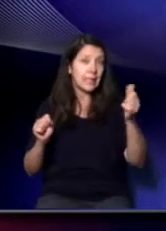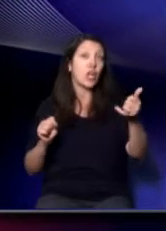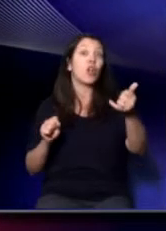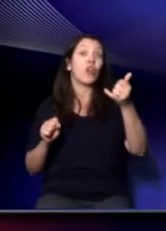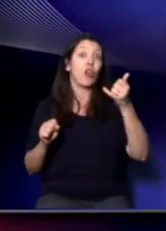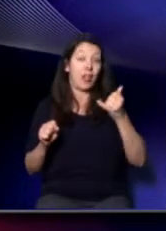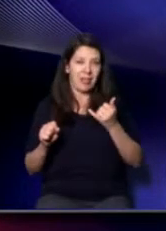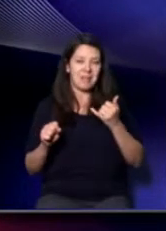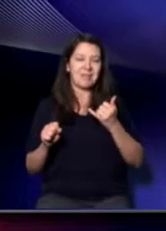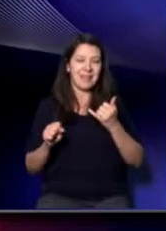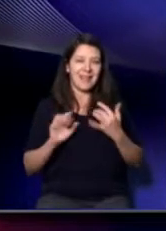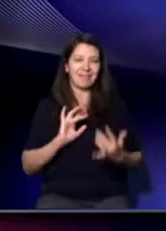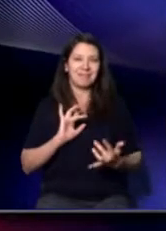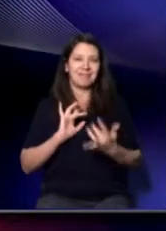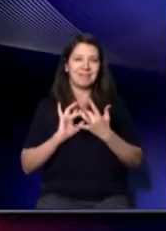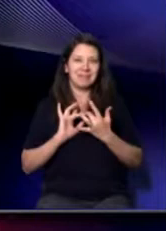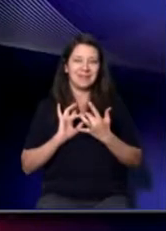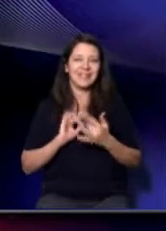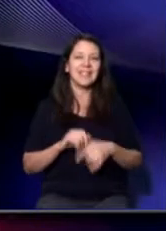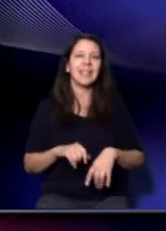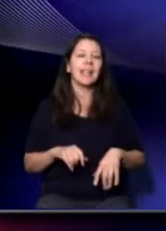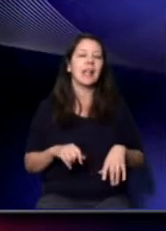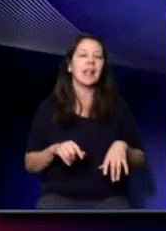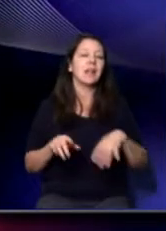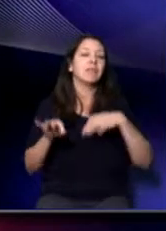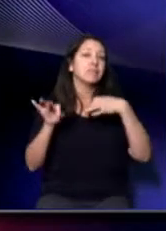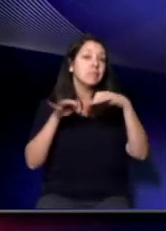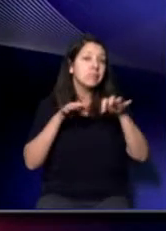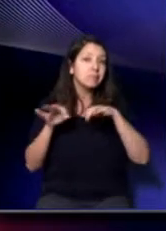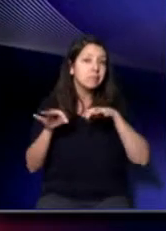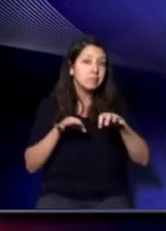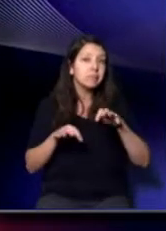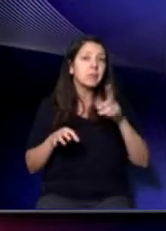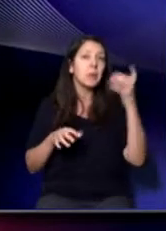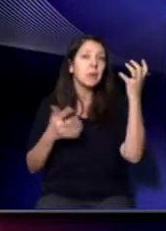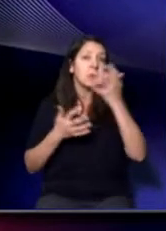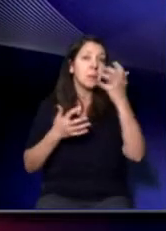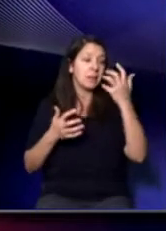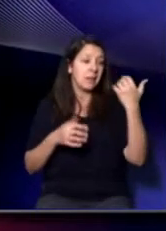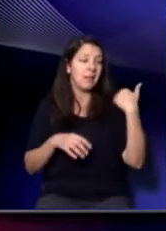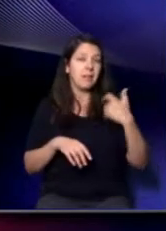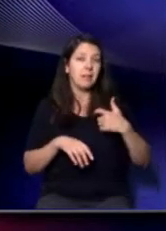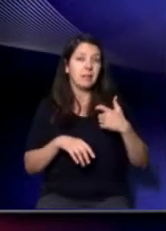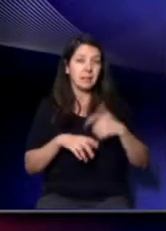call. I would like to tell you that my phone was ringing off